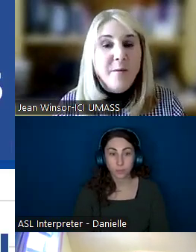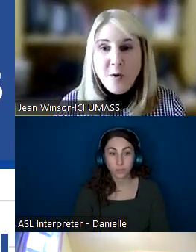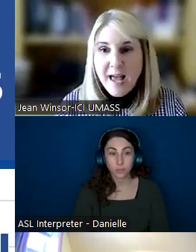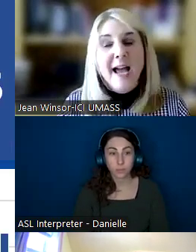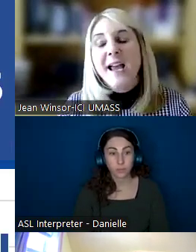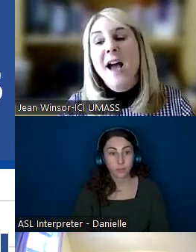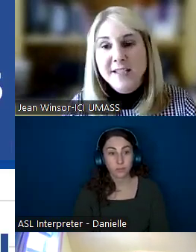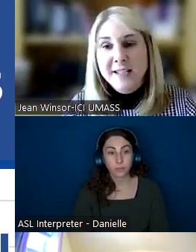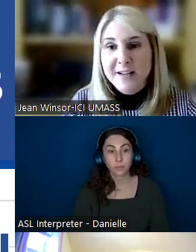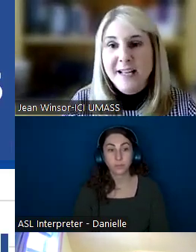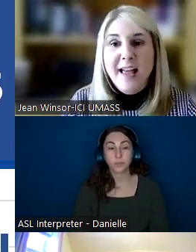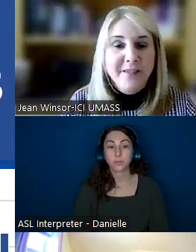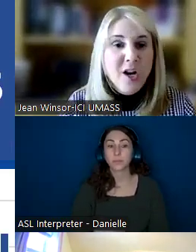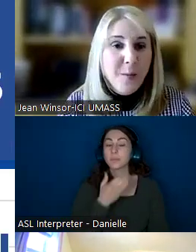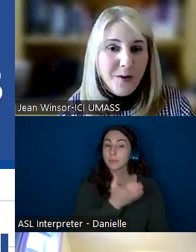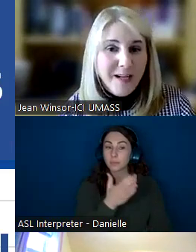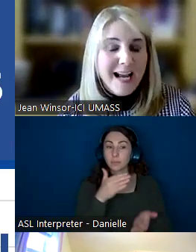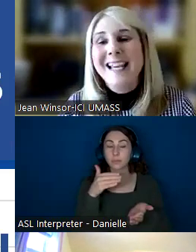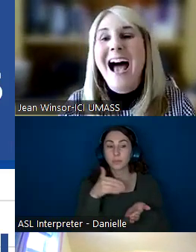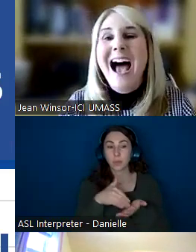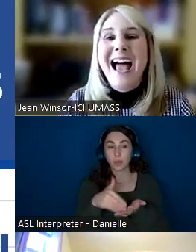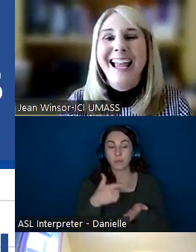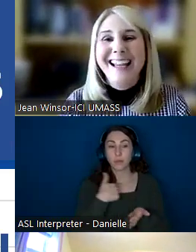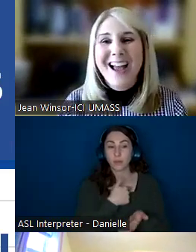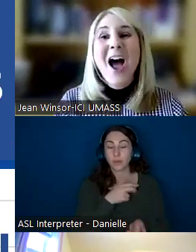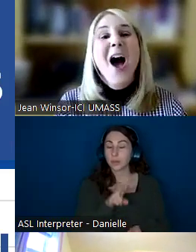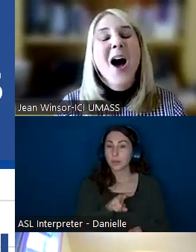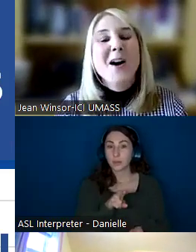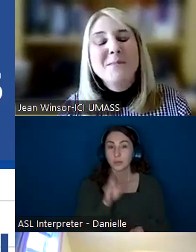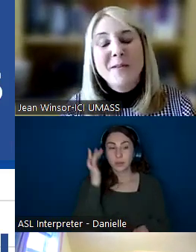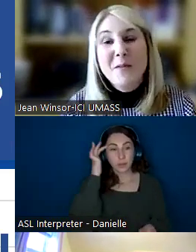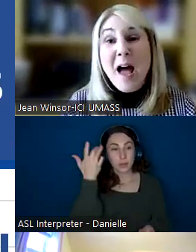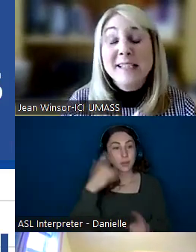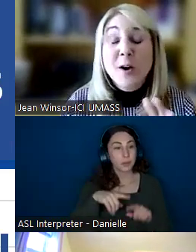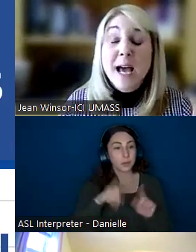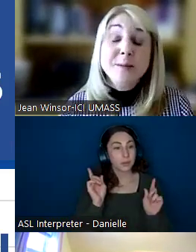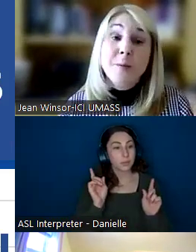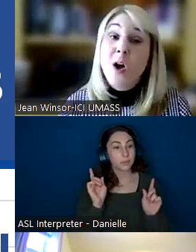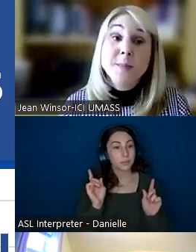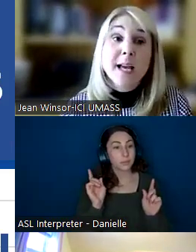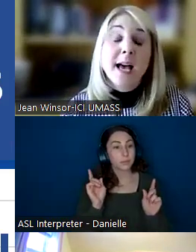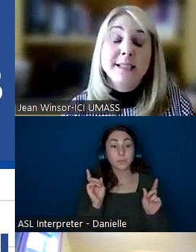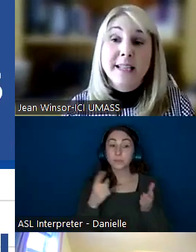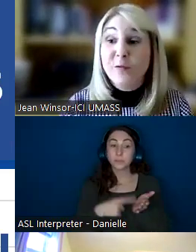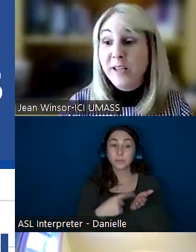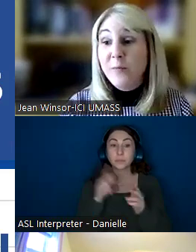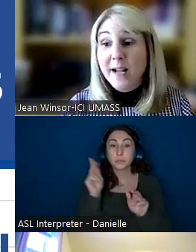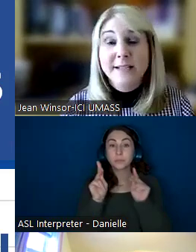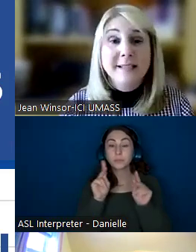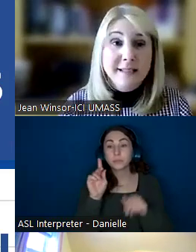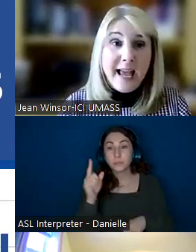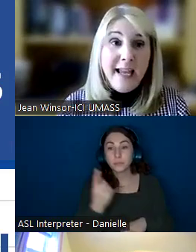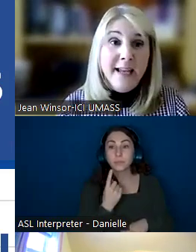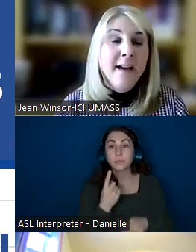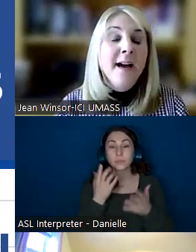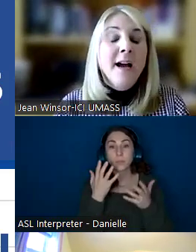This one, I won't lie, often gives a lot of us heartburn at ICI. But sometimes people come to us and they really want us